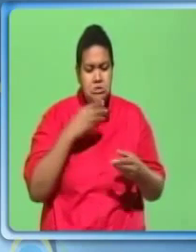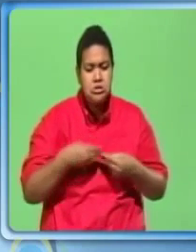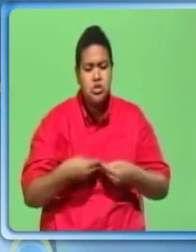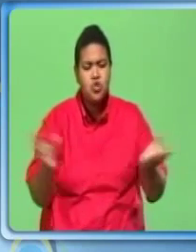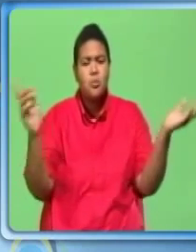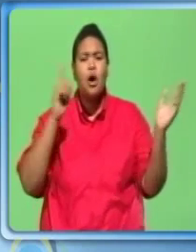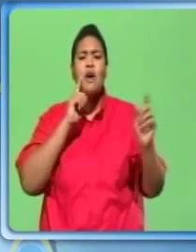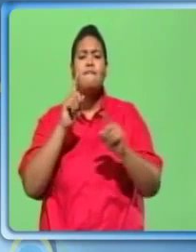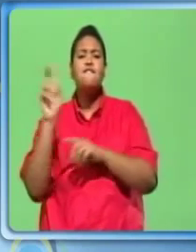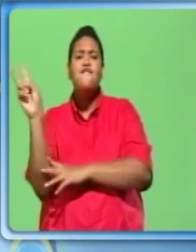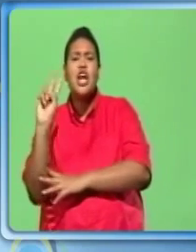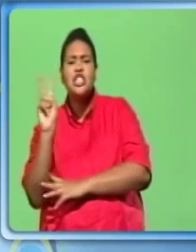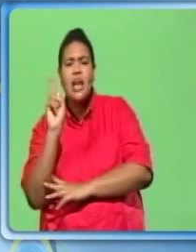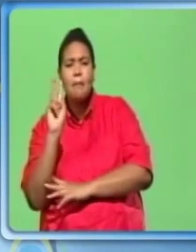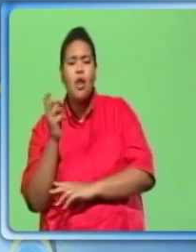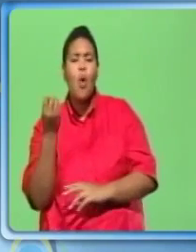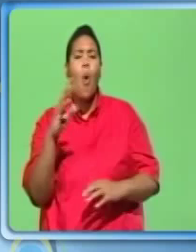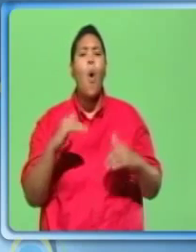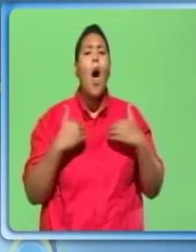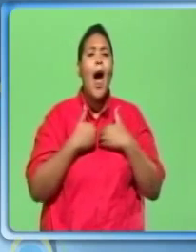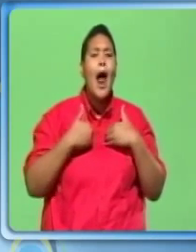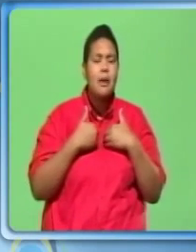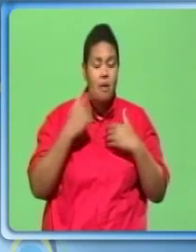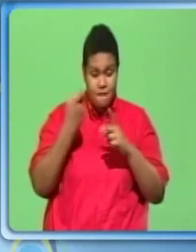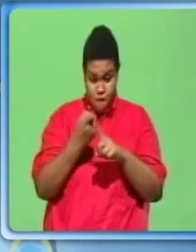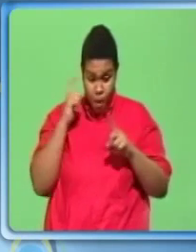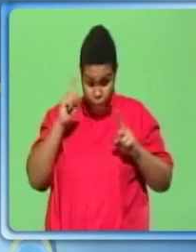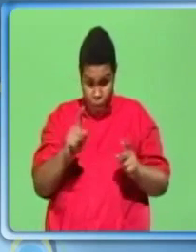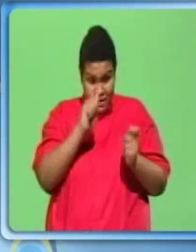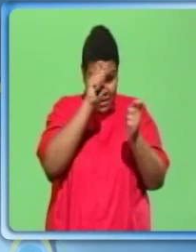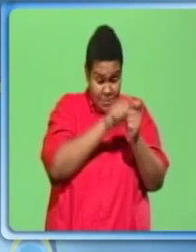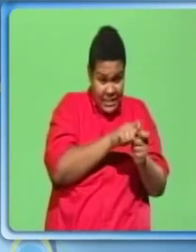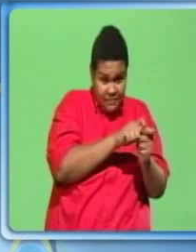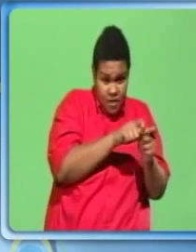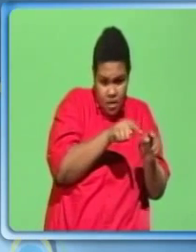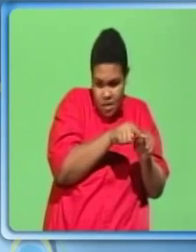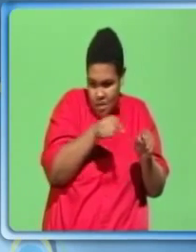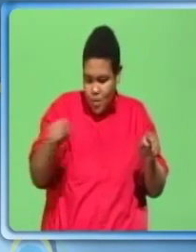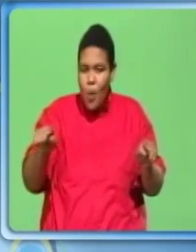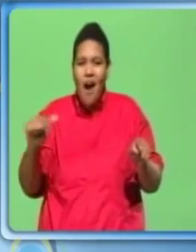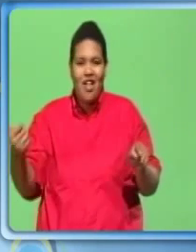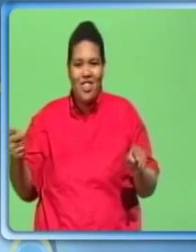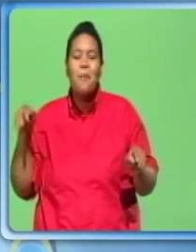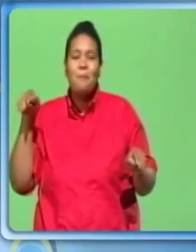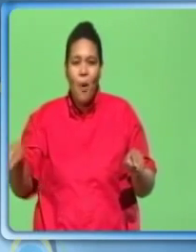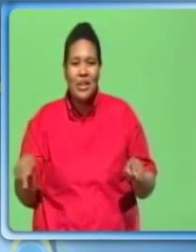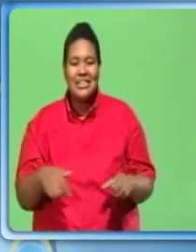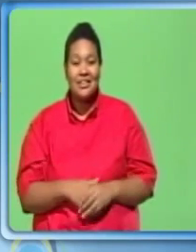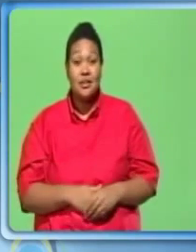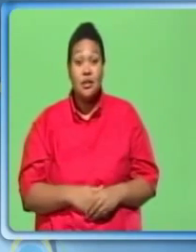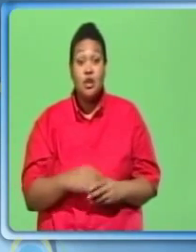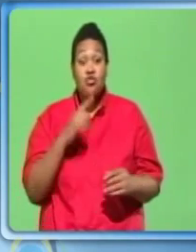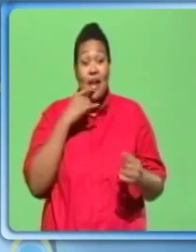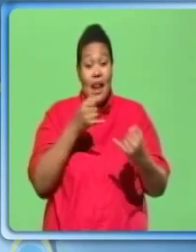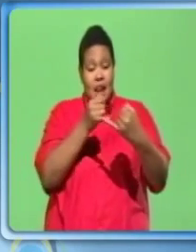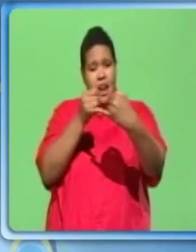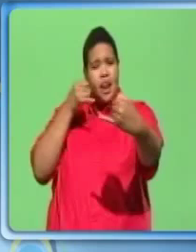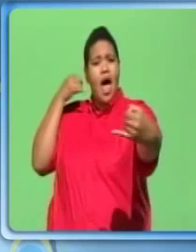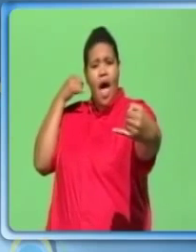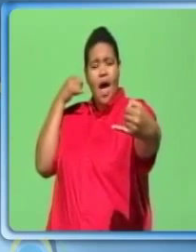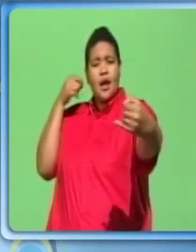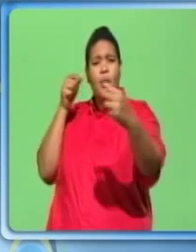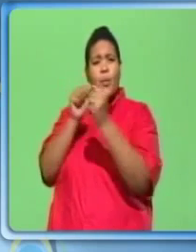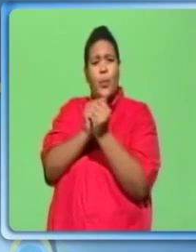of vegetation or animals from one point to another. A length of cord with